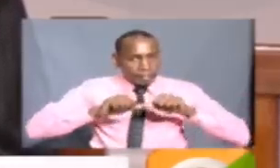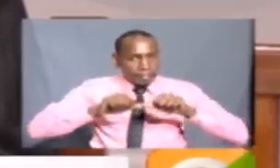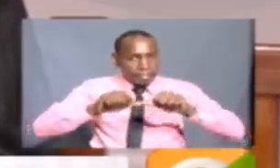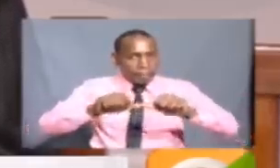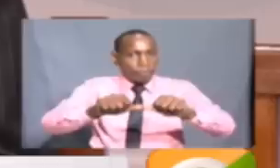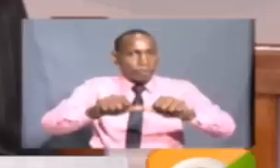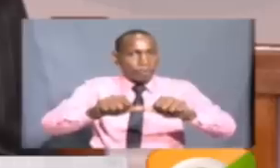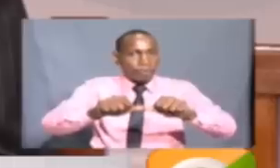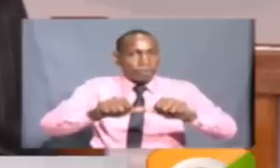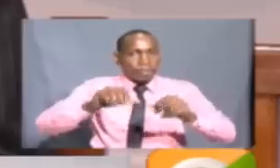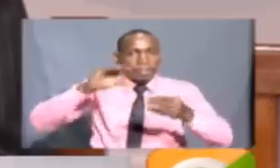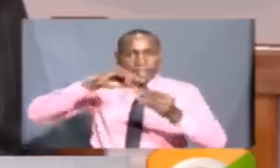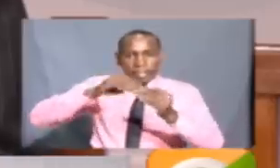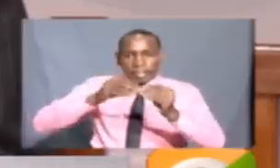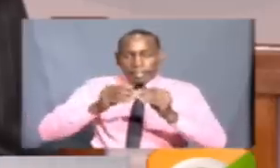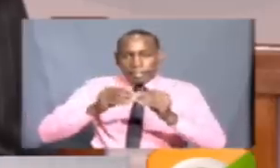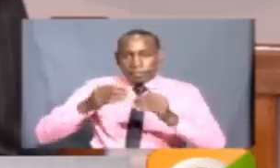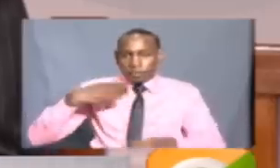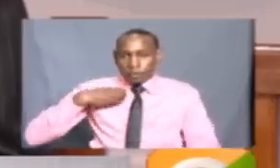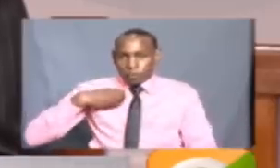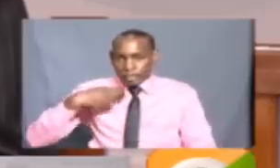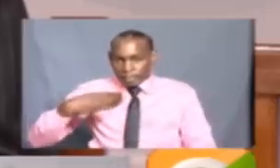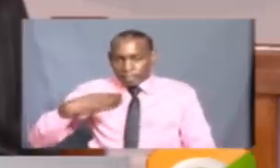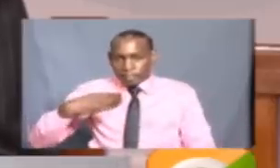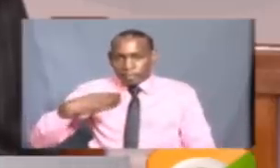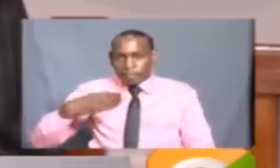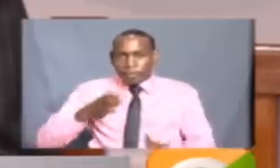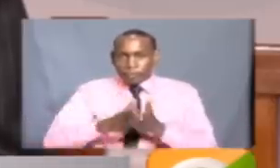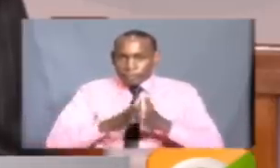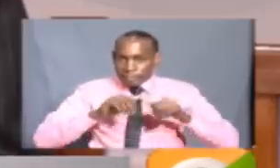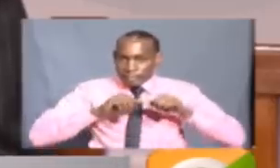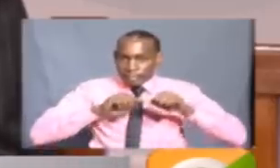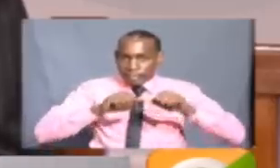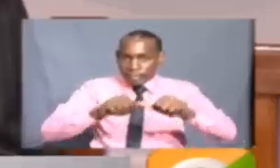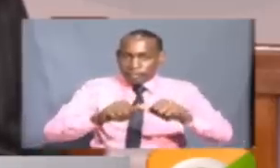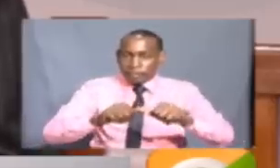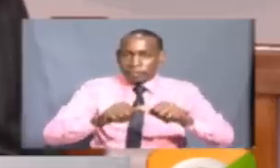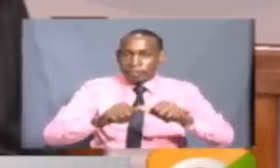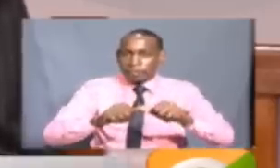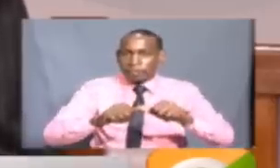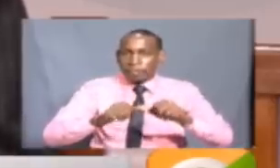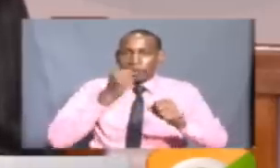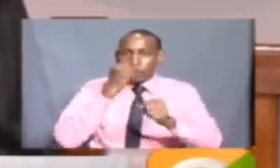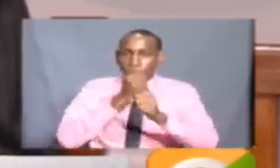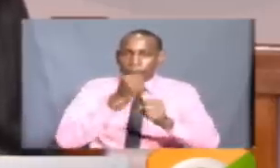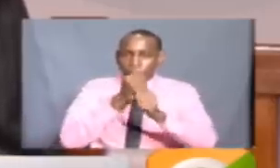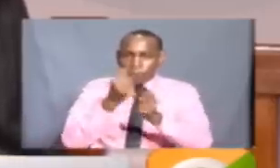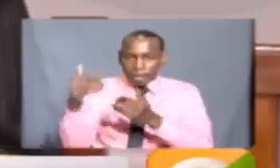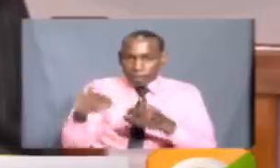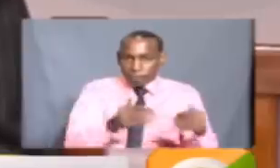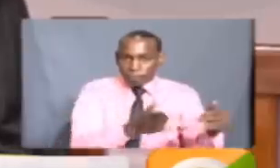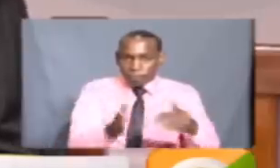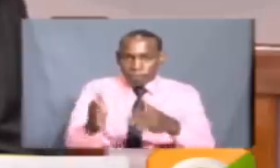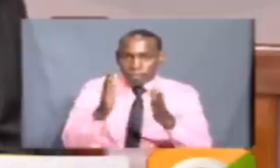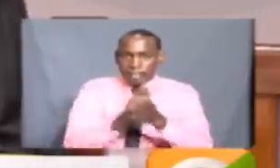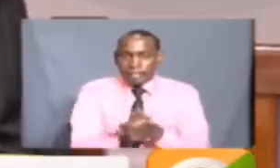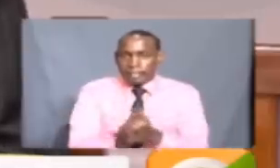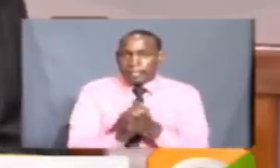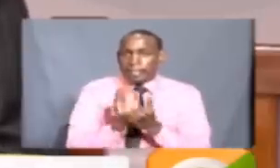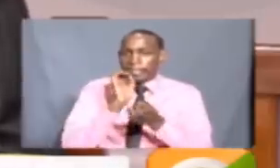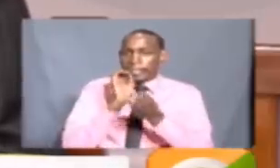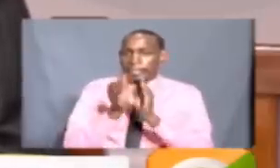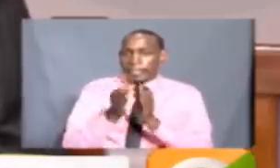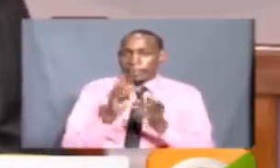sustainable creation of wealth and sustainable job opportunities. If that is